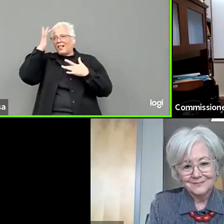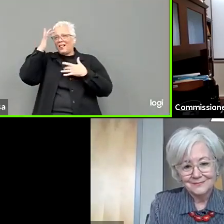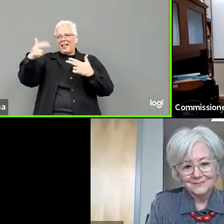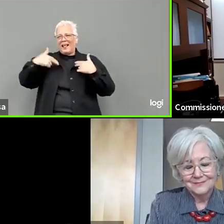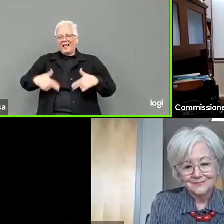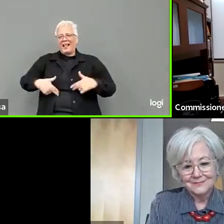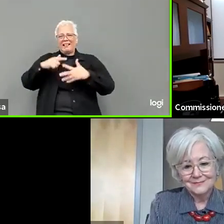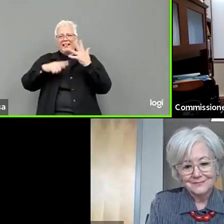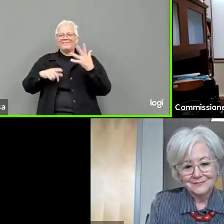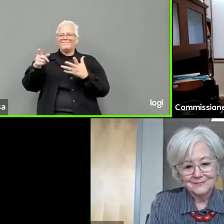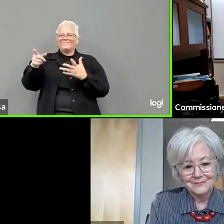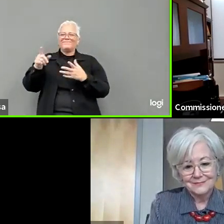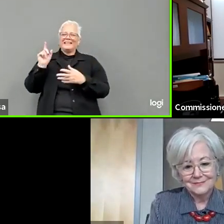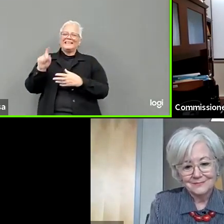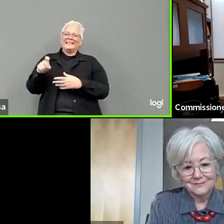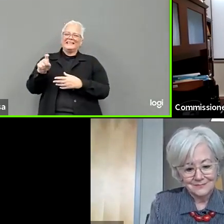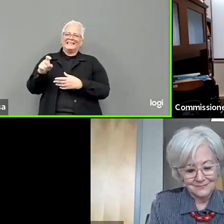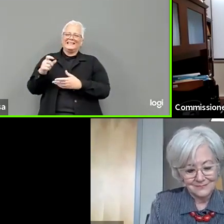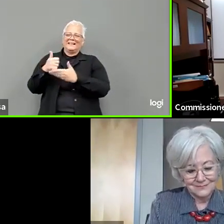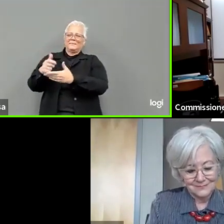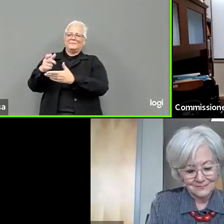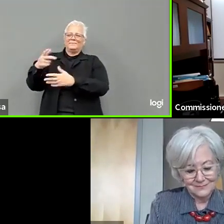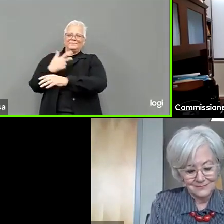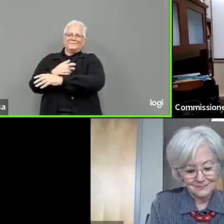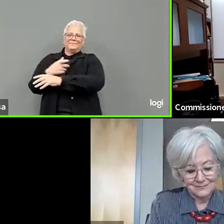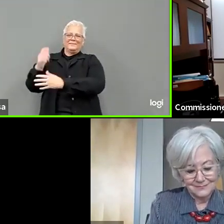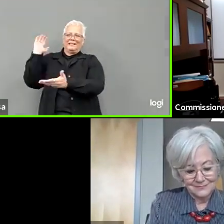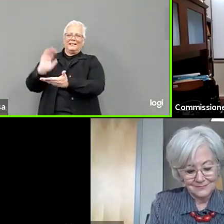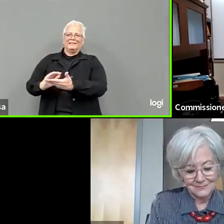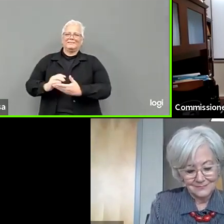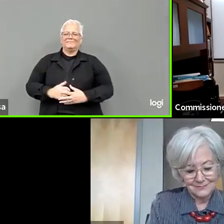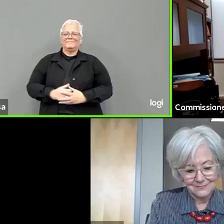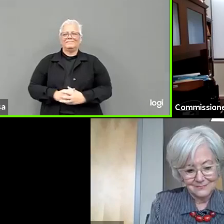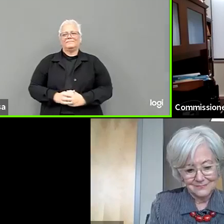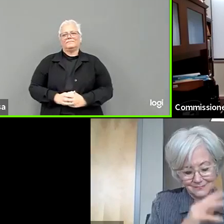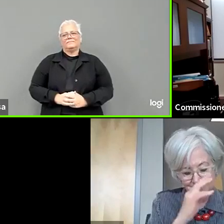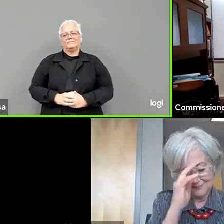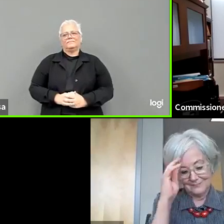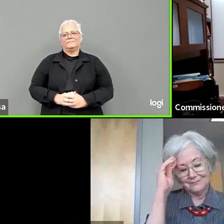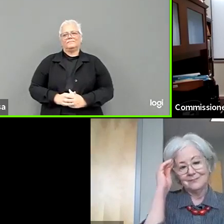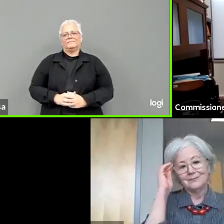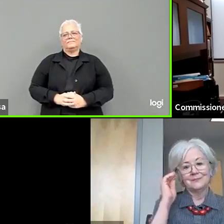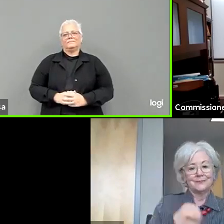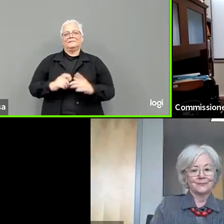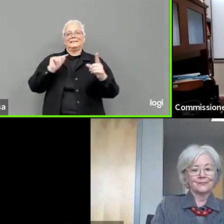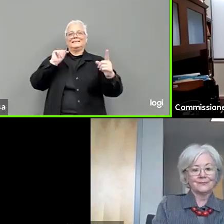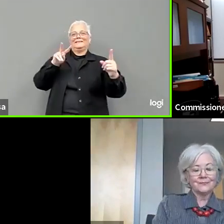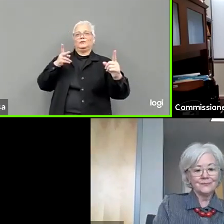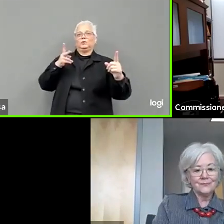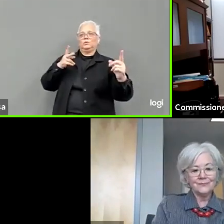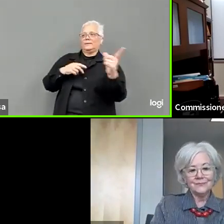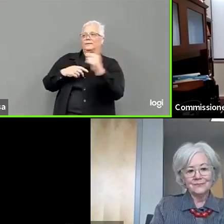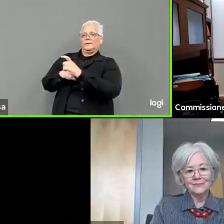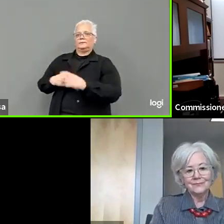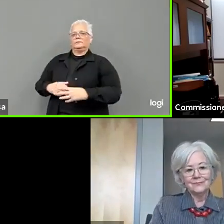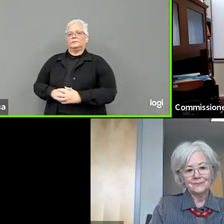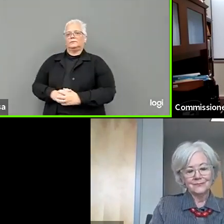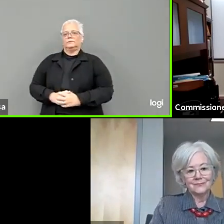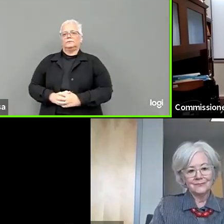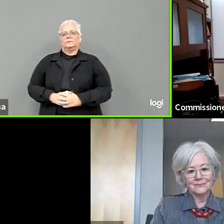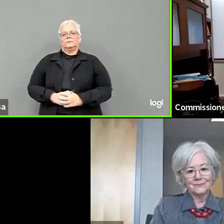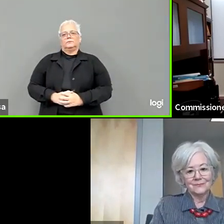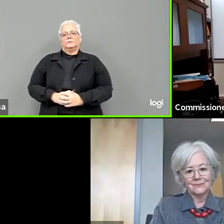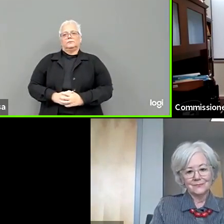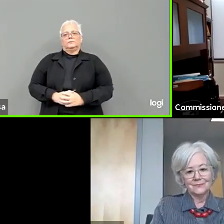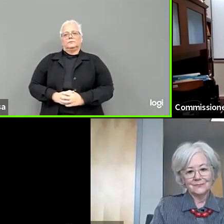Susan. Next question is from Channel 2 for Dr. Dart. Is Tulsa Health Department aware of an event